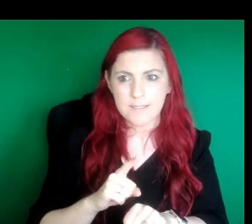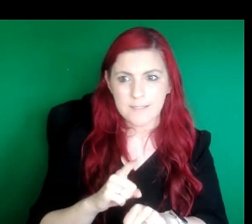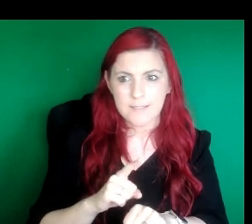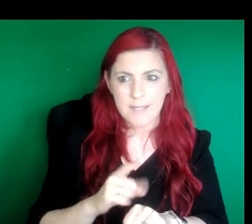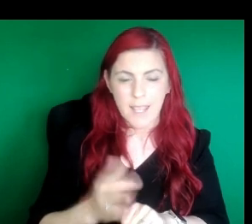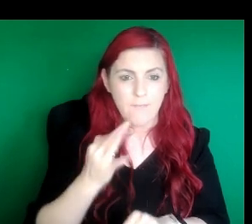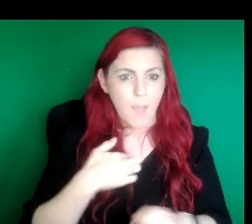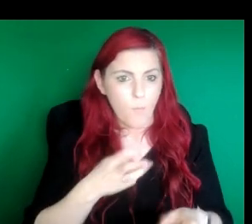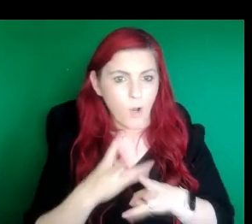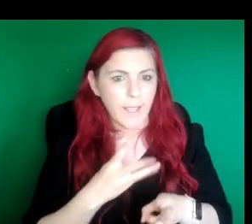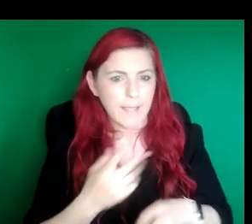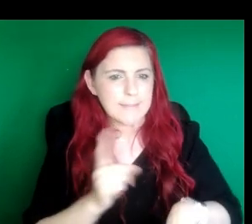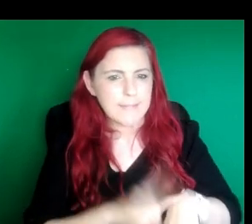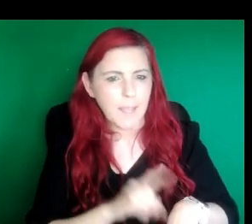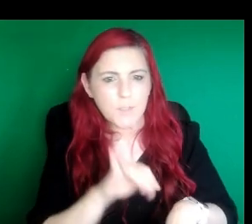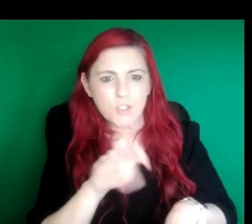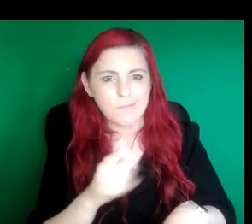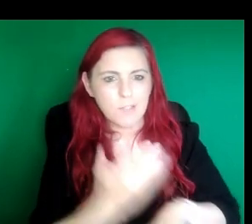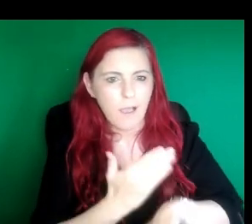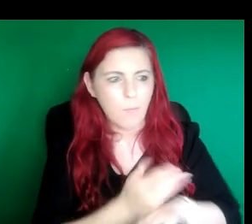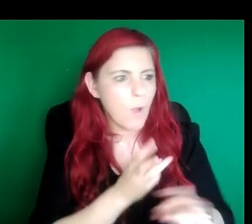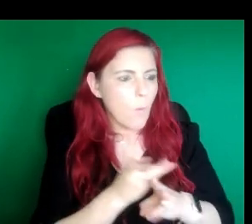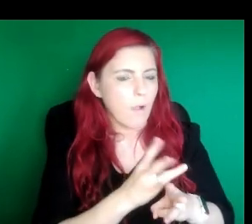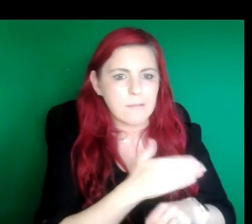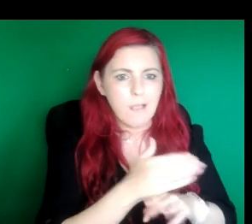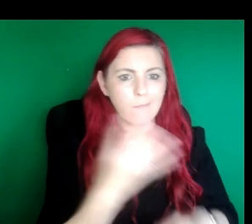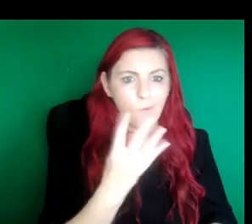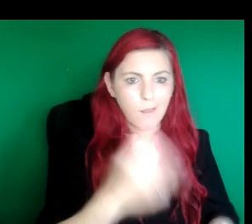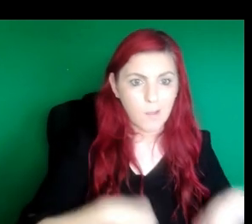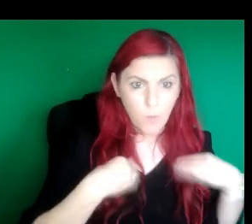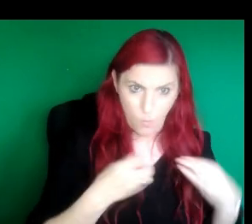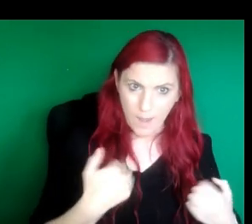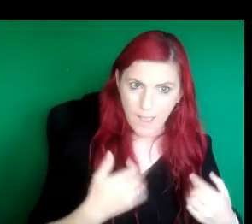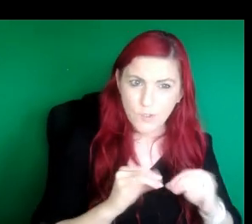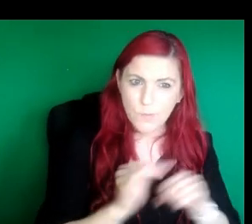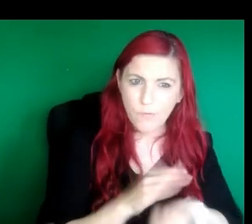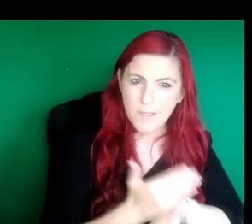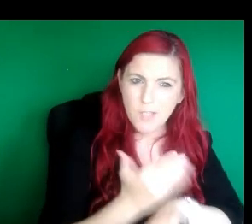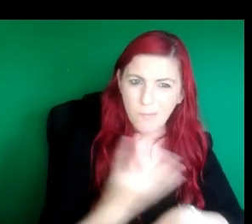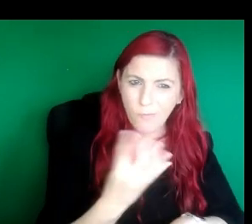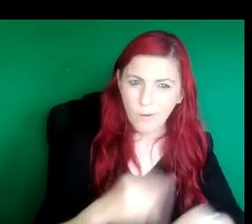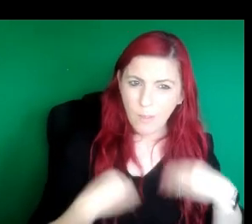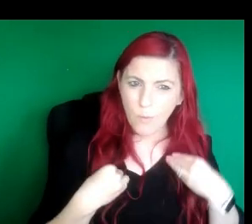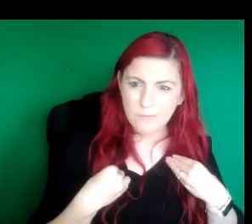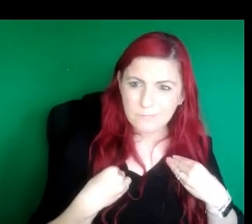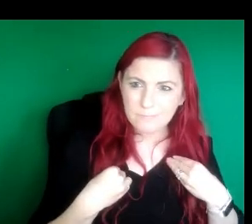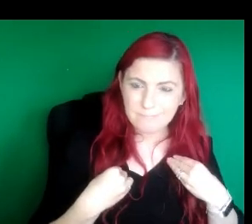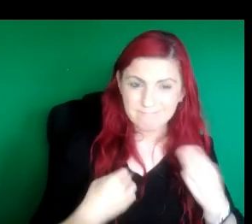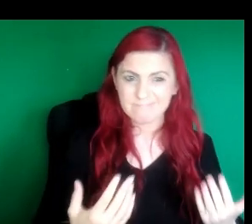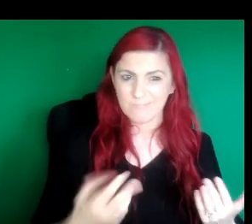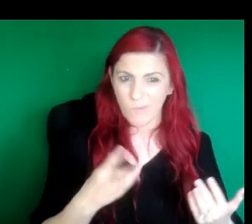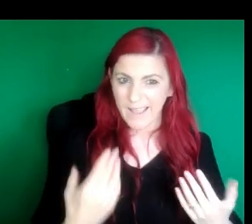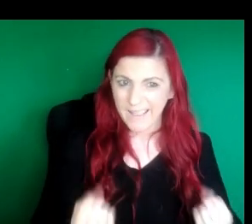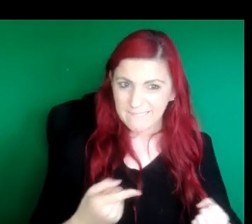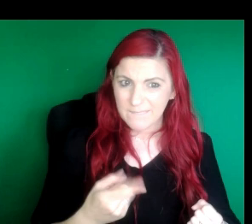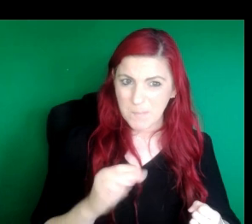shift job, and it starts at 4 a.m., am I going to have an interpreter for my job at that time? Like, is it feasible to